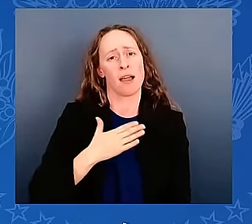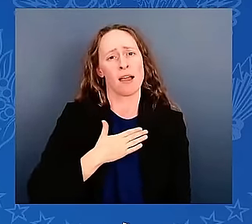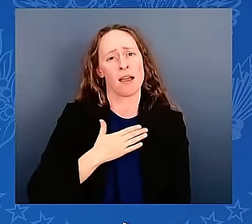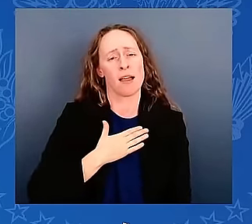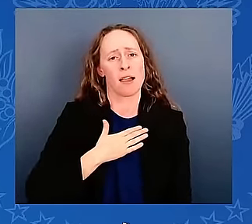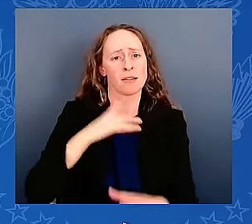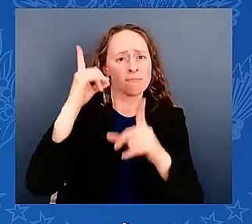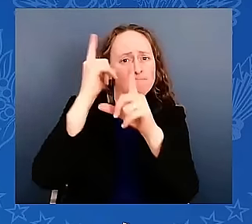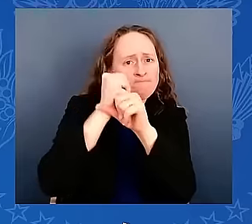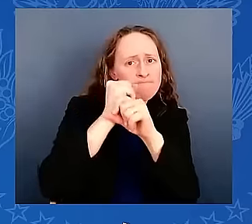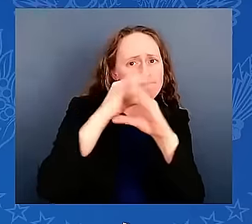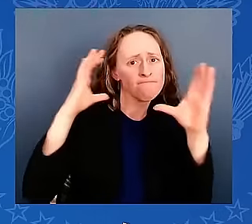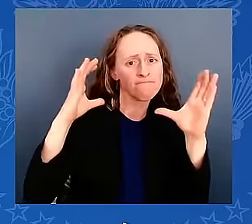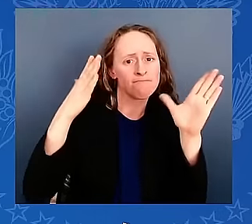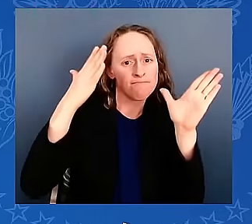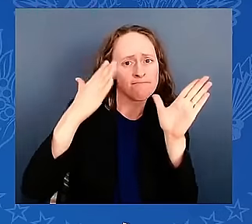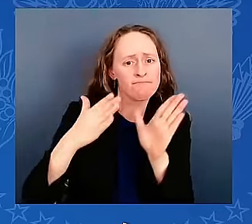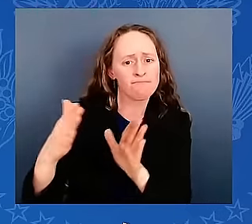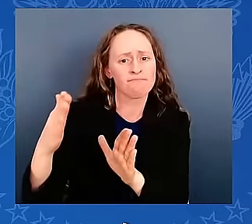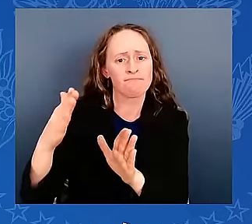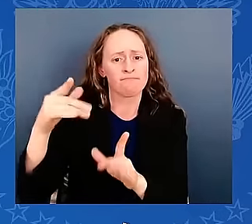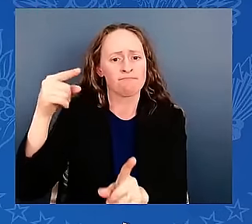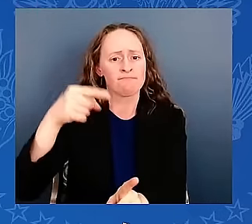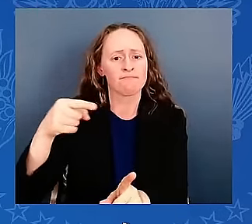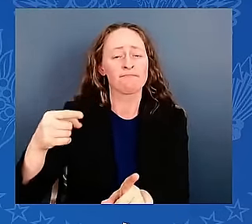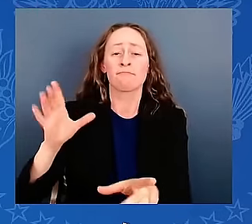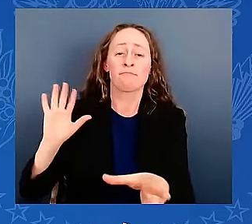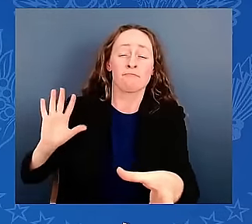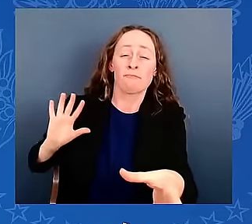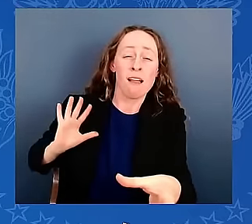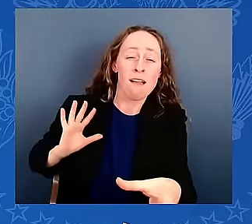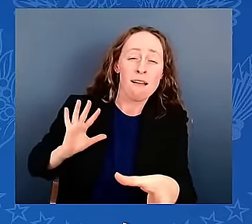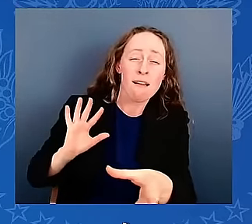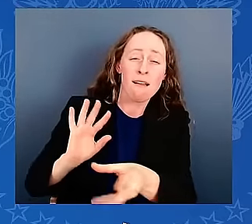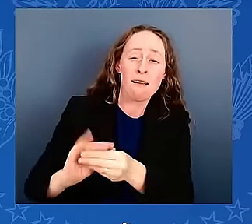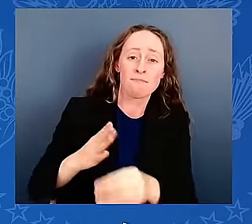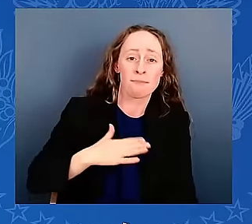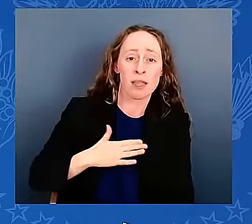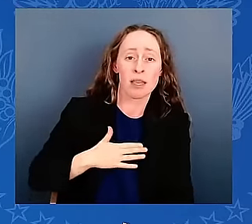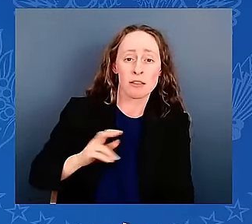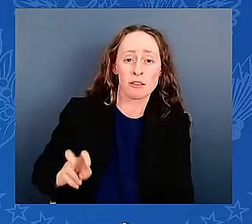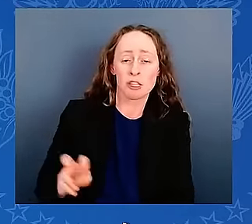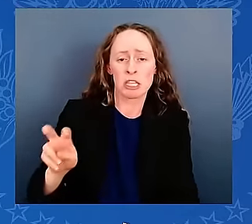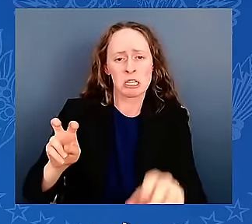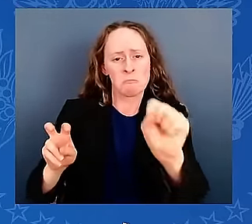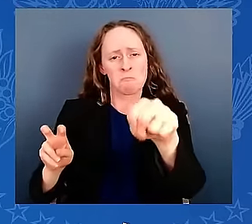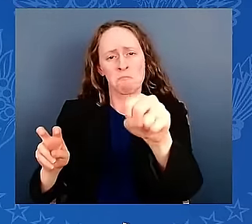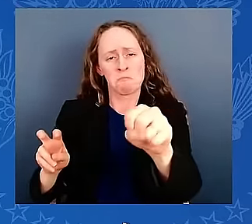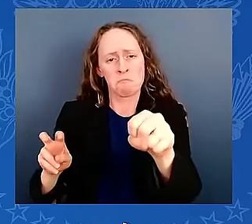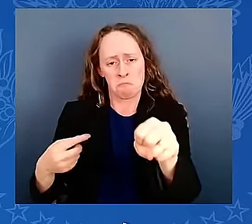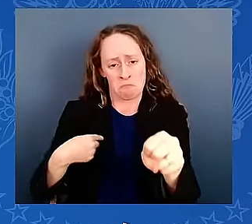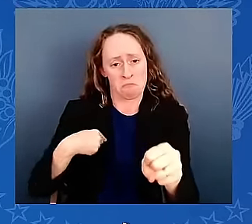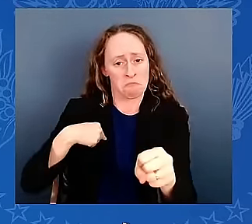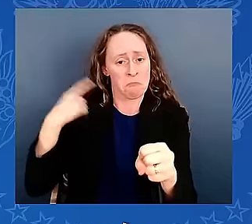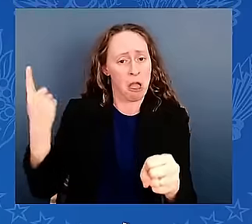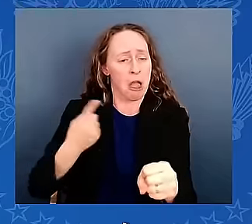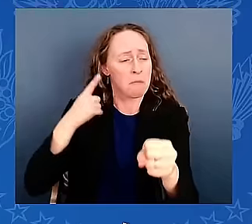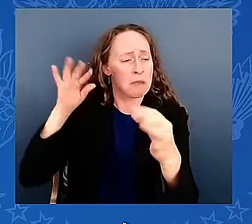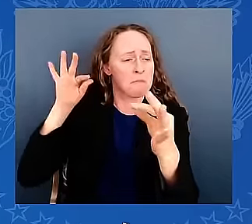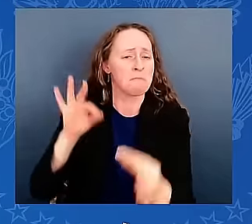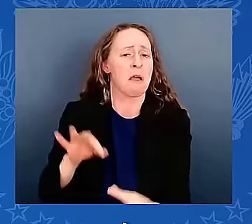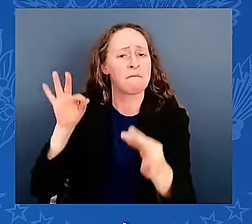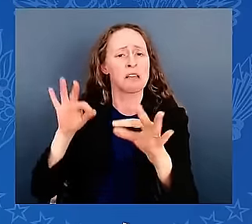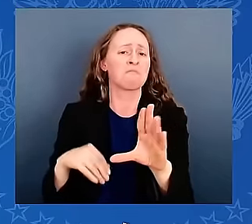whole career, go back and look at it, I've not been perfect by any stretch of the imagination. But a simple proposition, the family I come from,